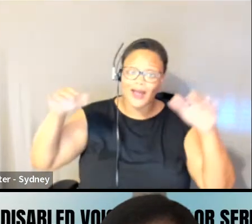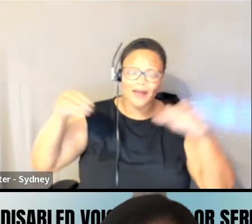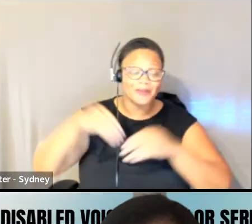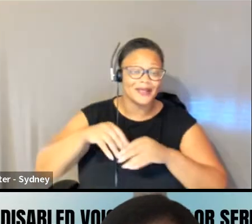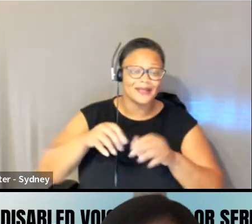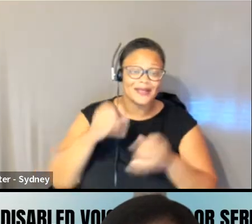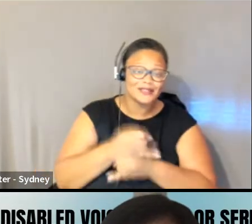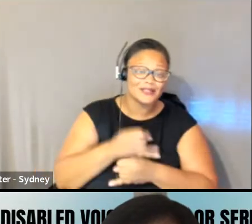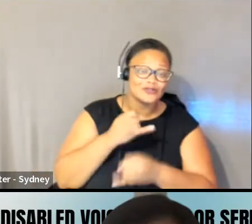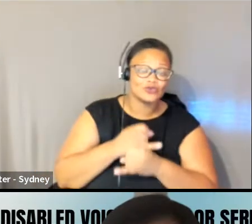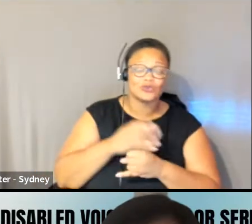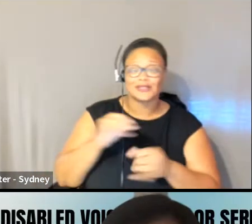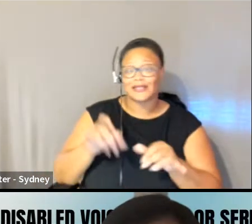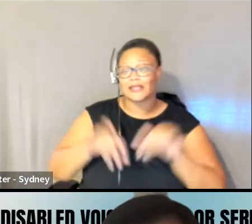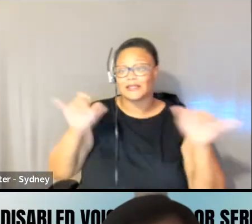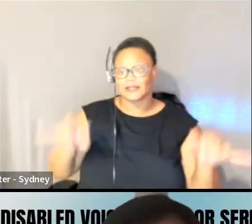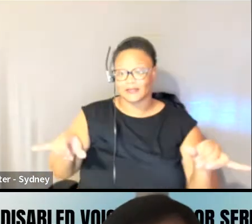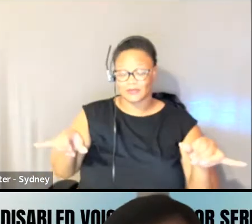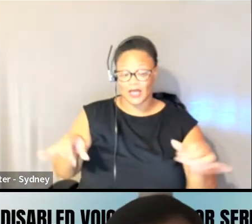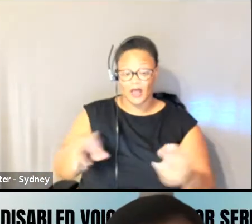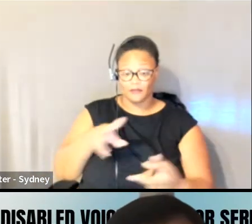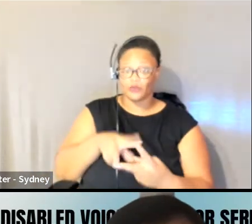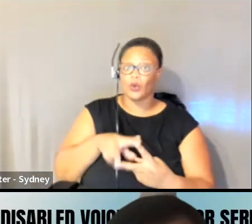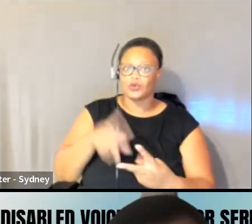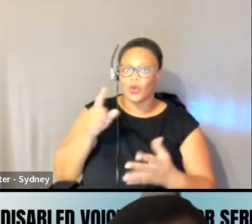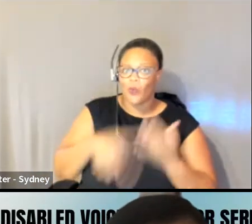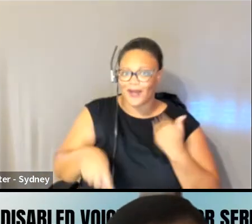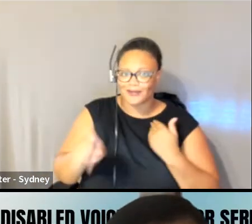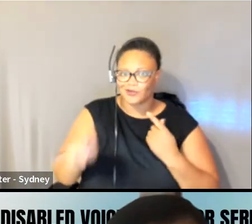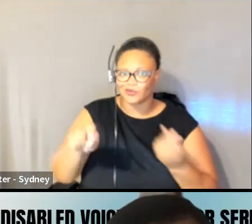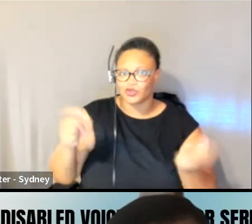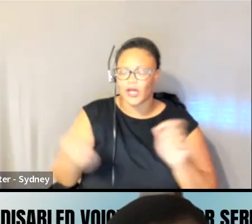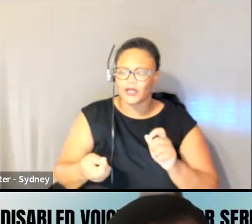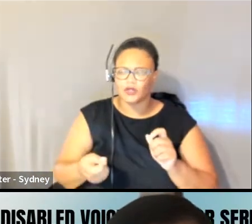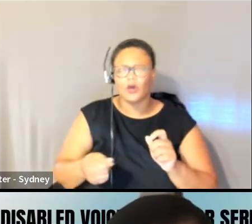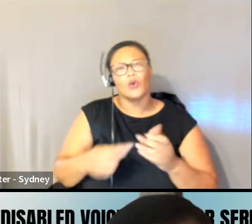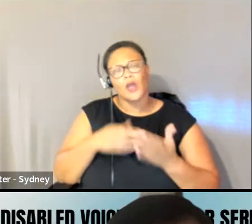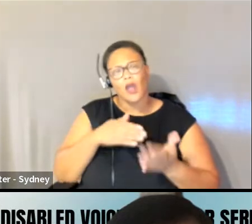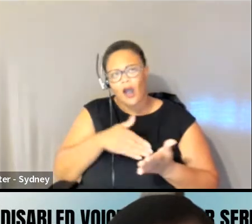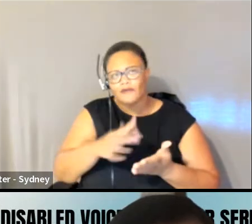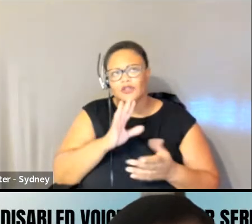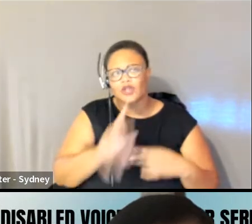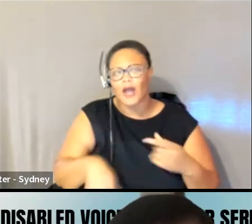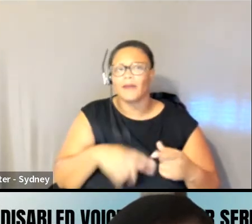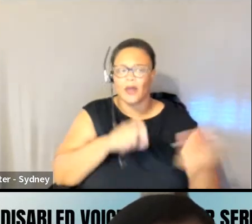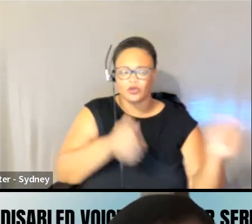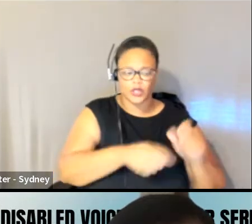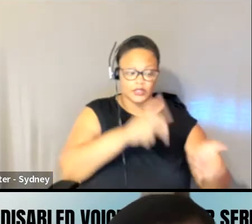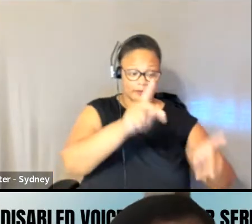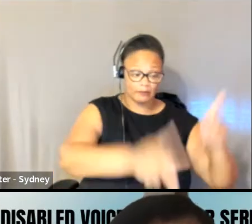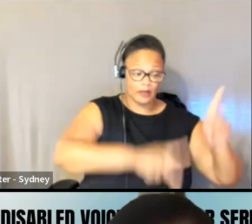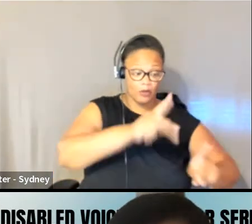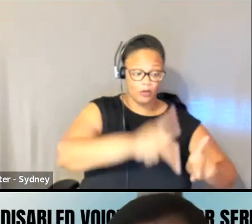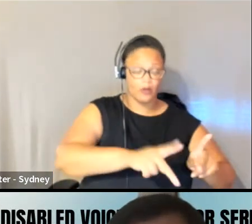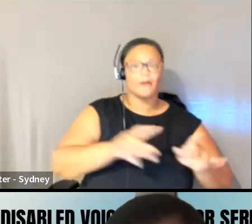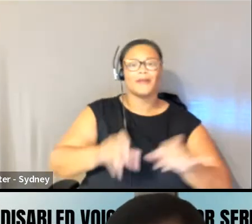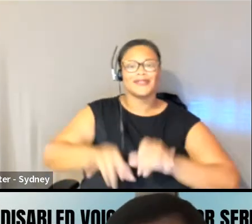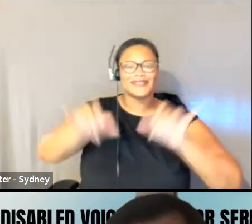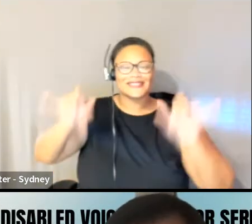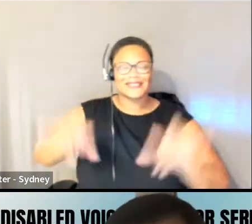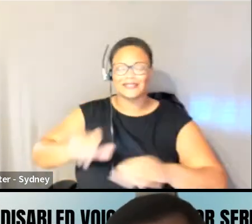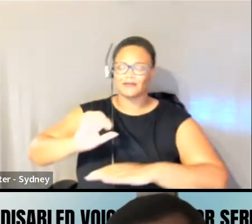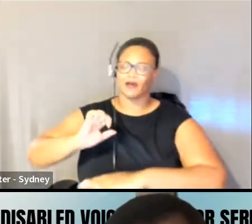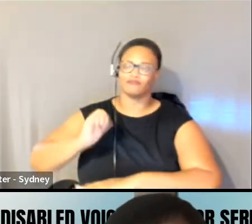that need to be changed. We want to talk about changing people, but systems are also built with inequities in them. And that requires